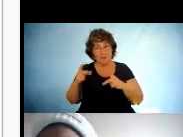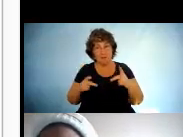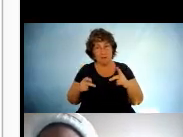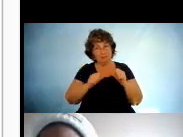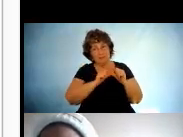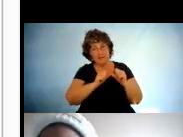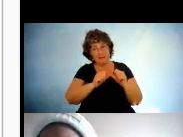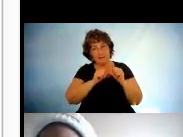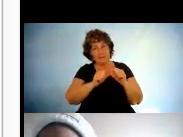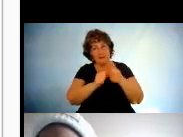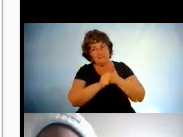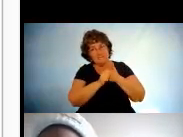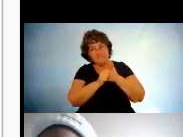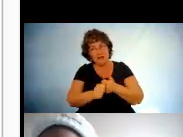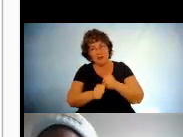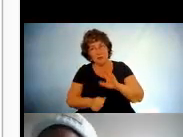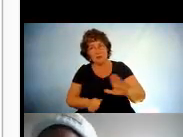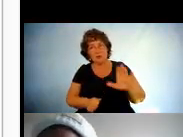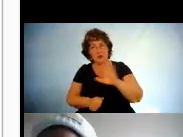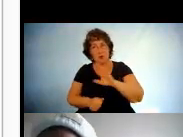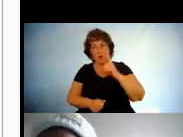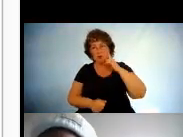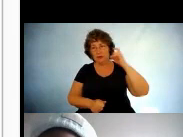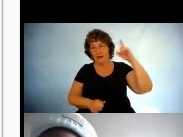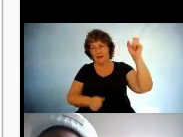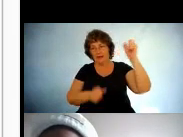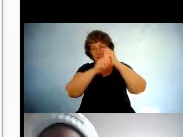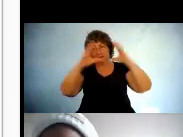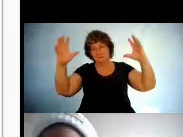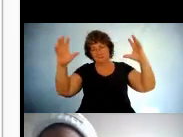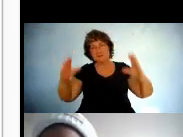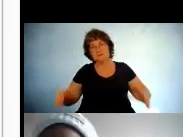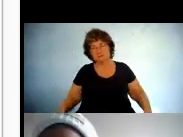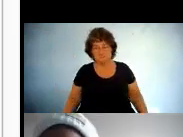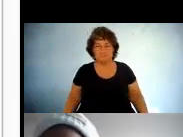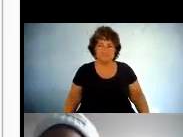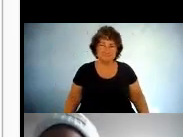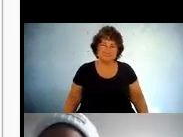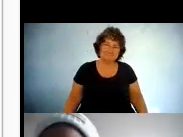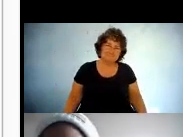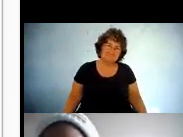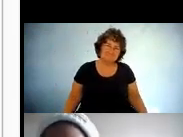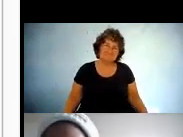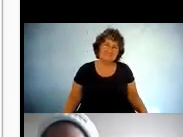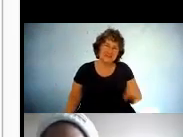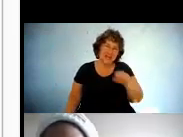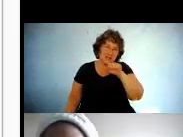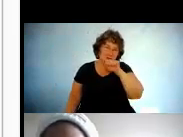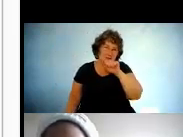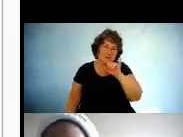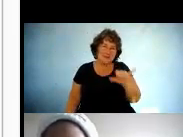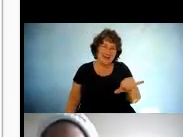dreams. I love it. I love it. I want to